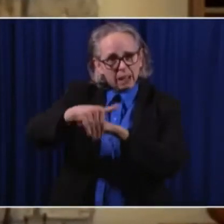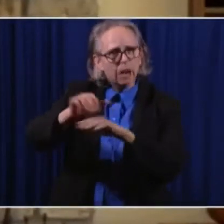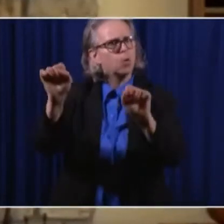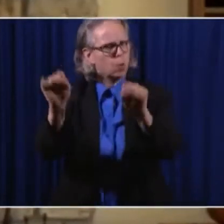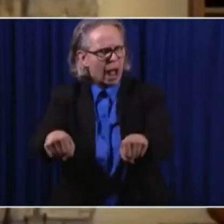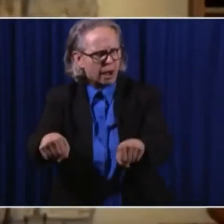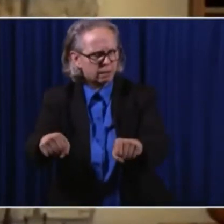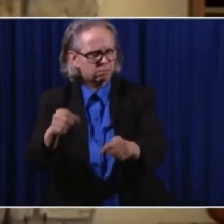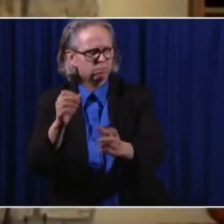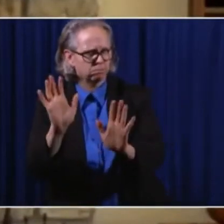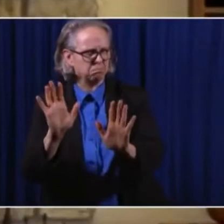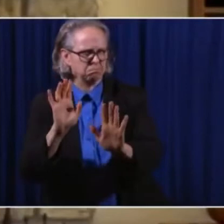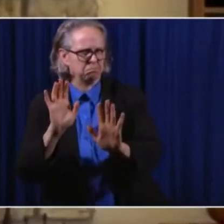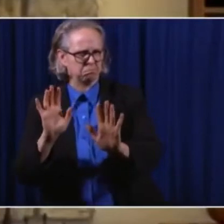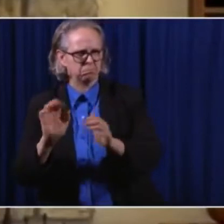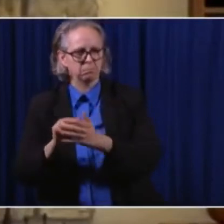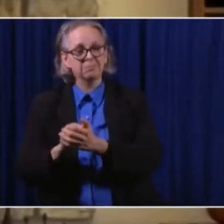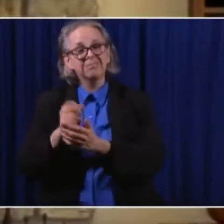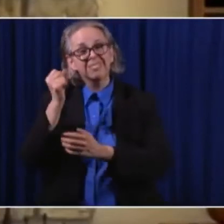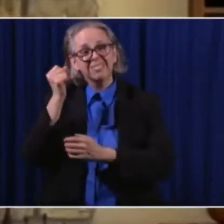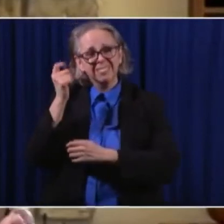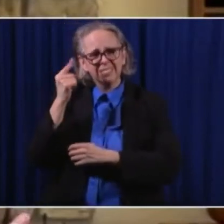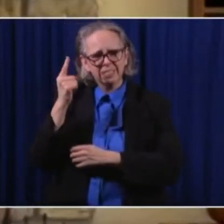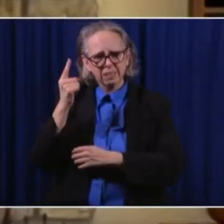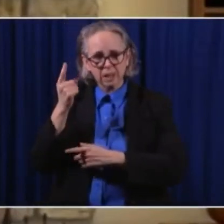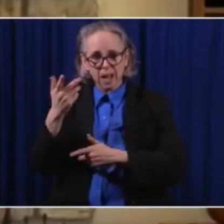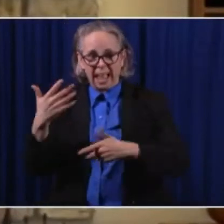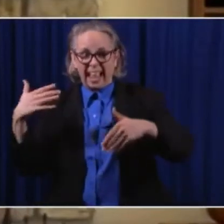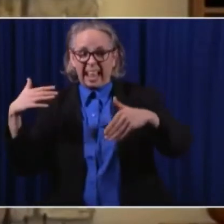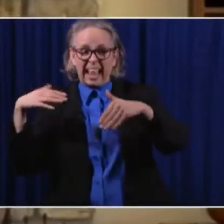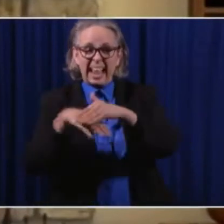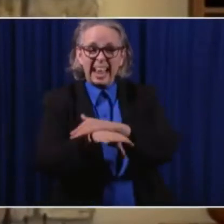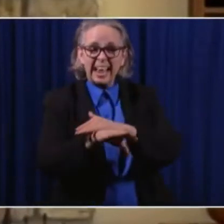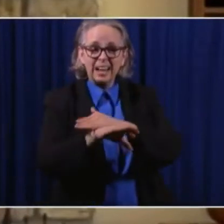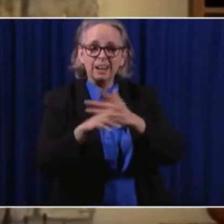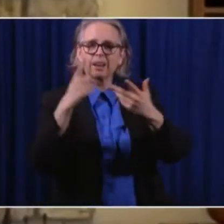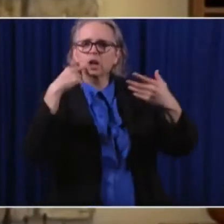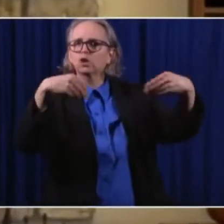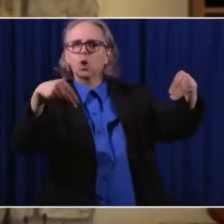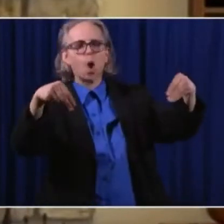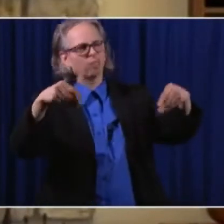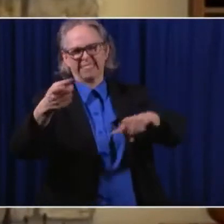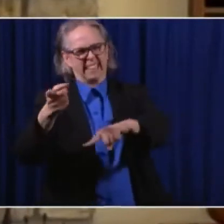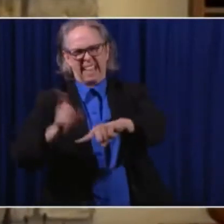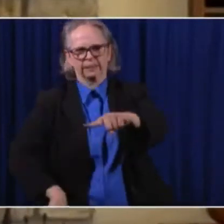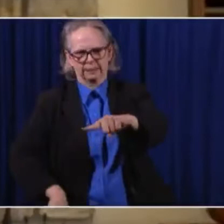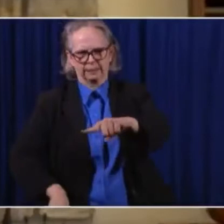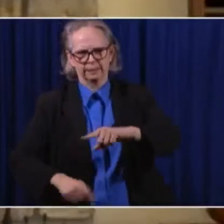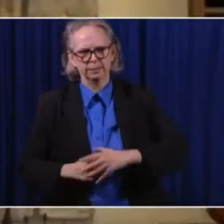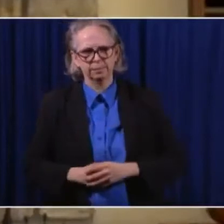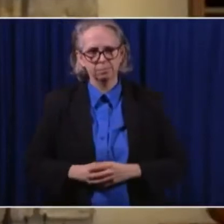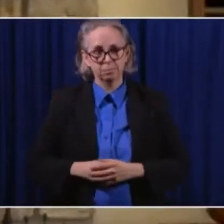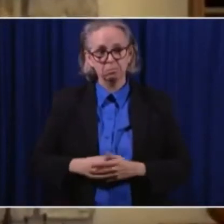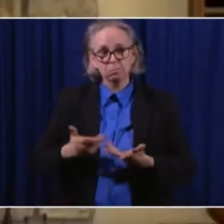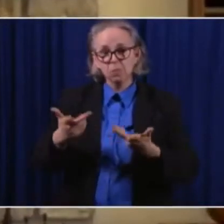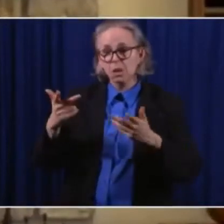No retail, no place you can walk in retail, but you could do it. You could do a drive-through. If a